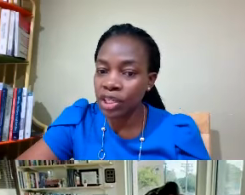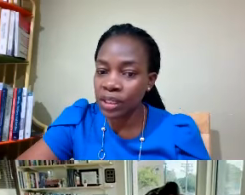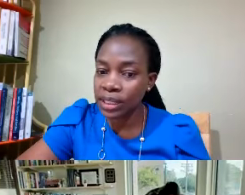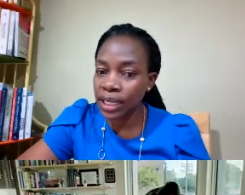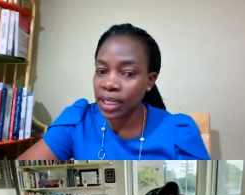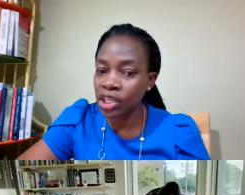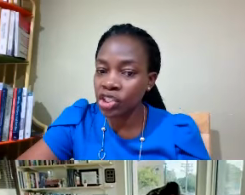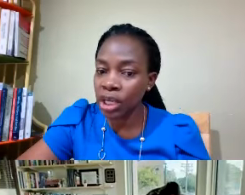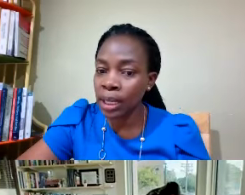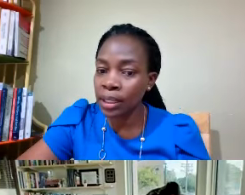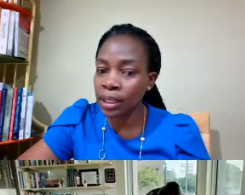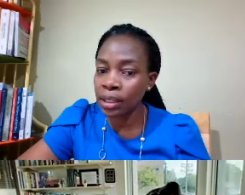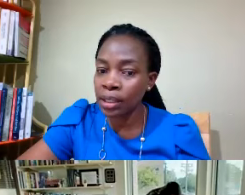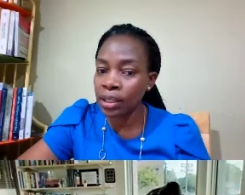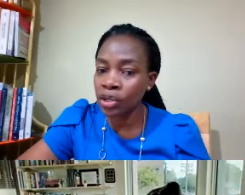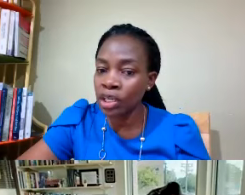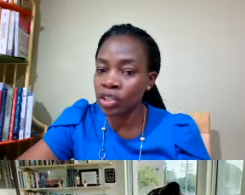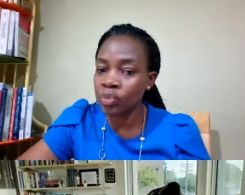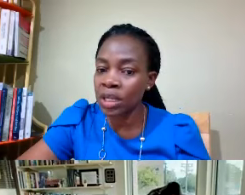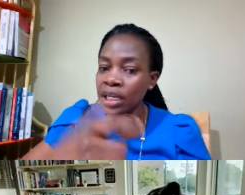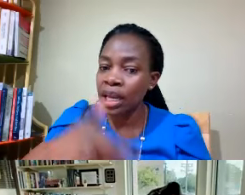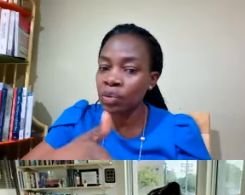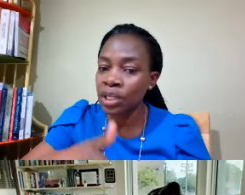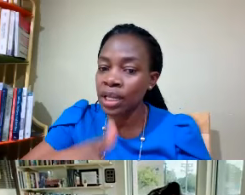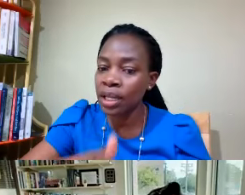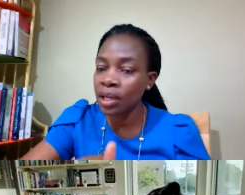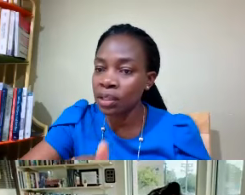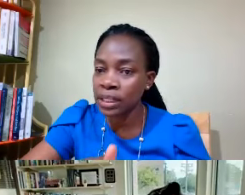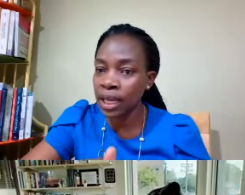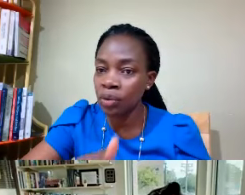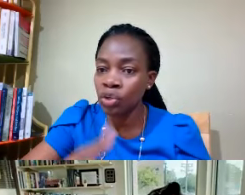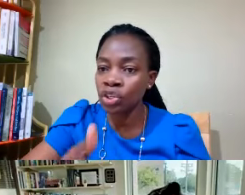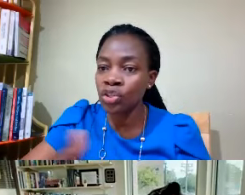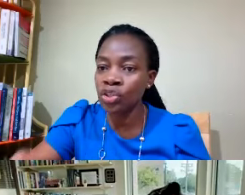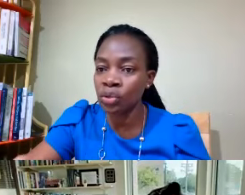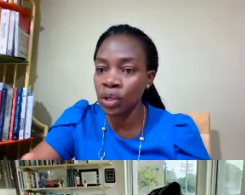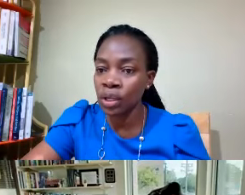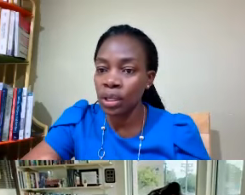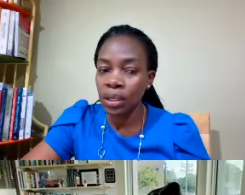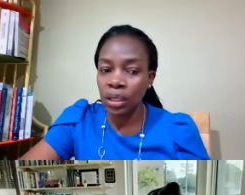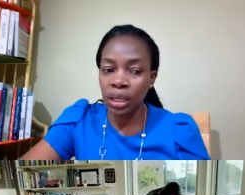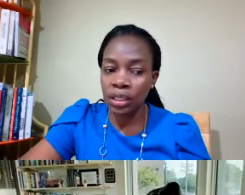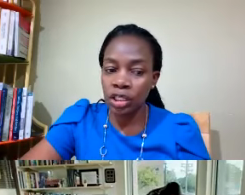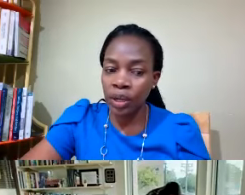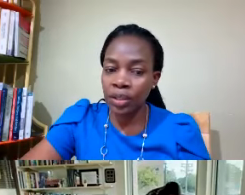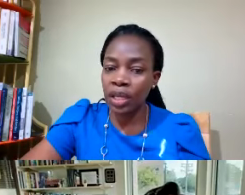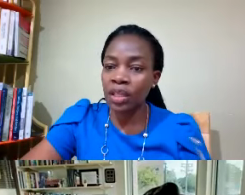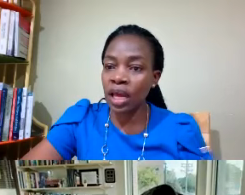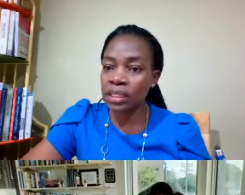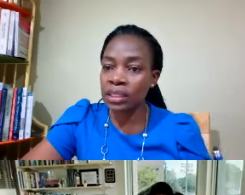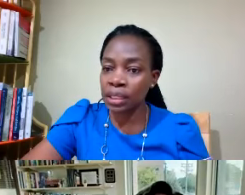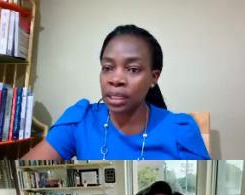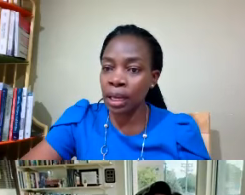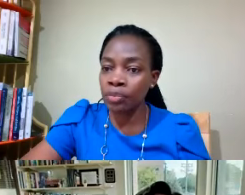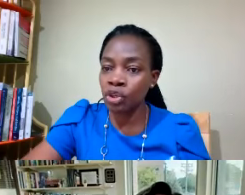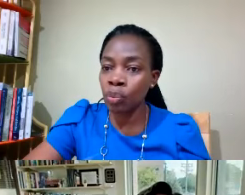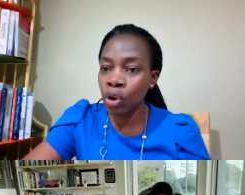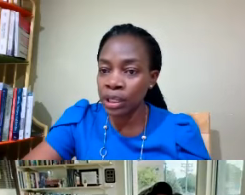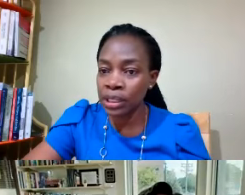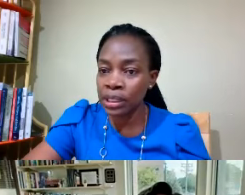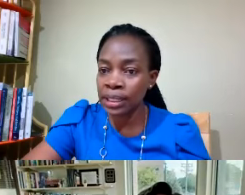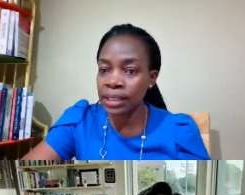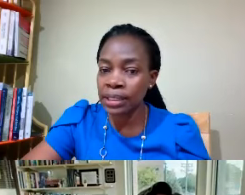doesn't really understand English and you need to speak in the language that they understand, what do you do? And so I think that's, to